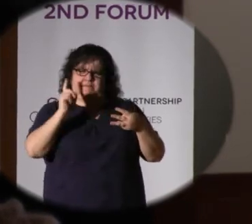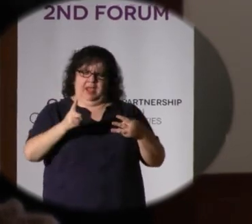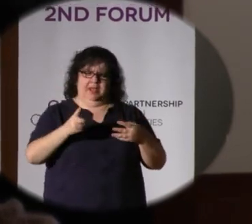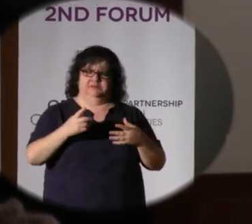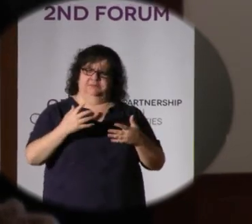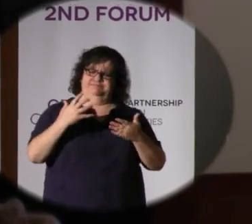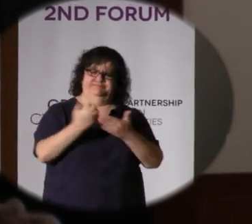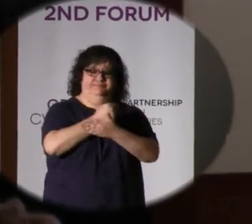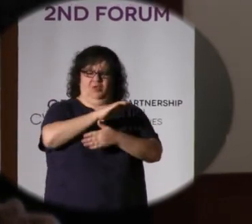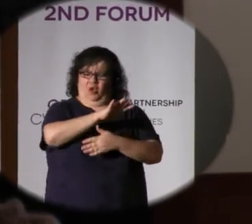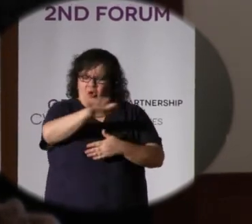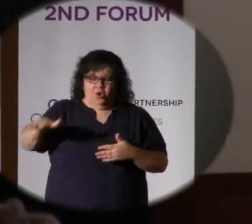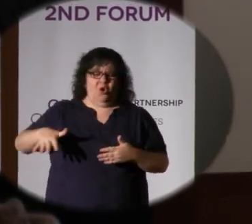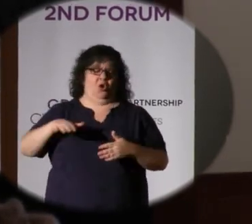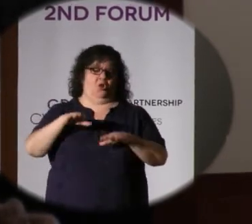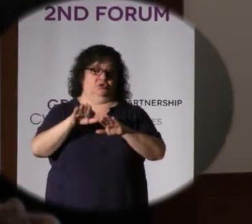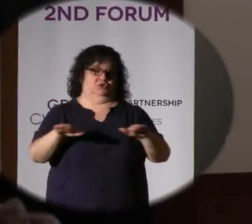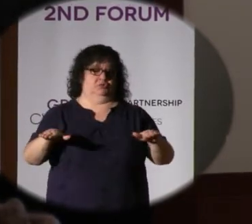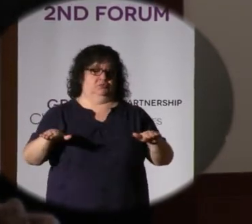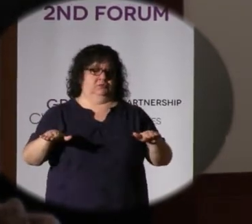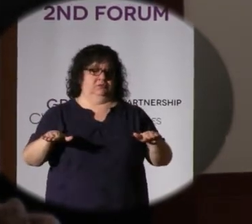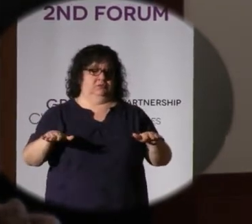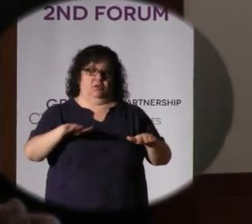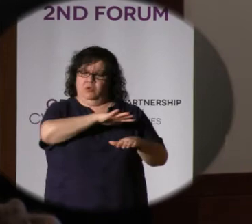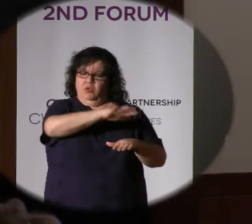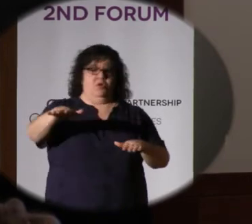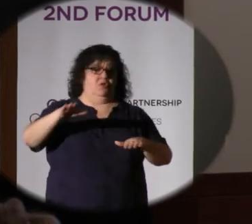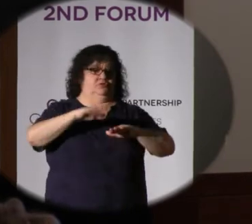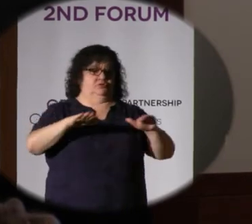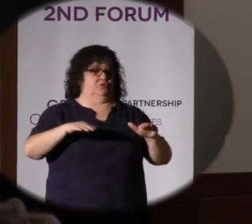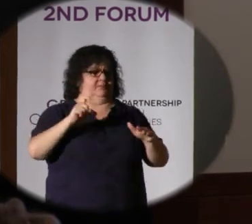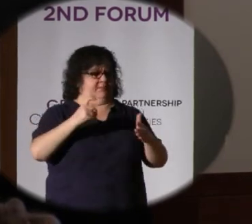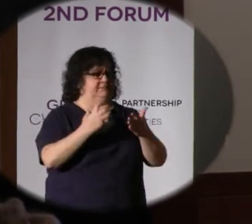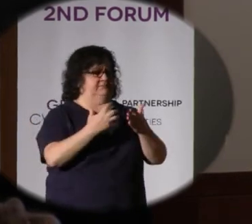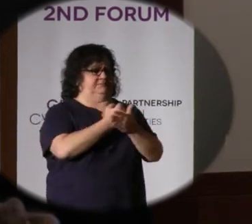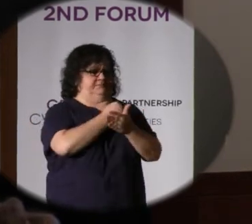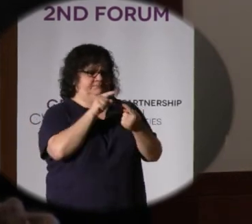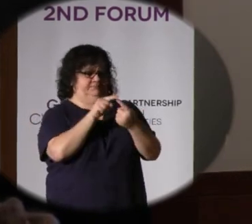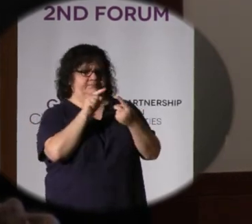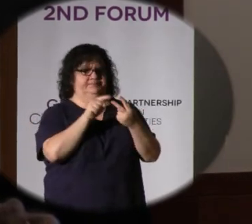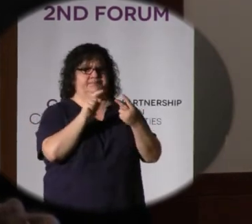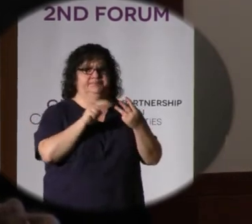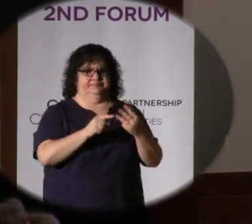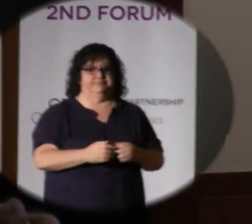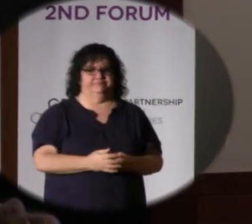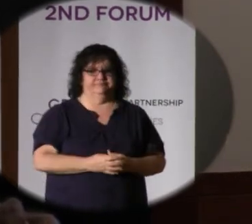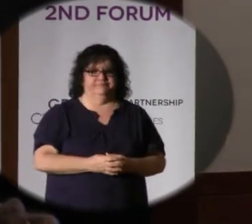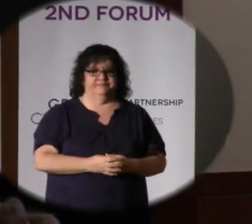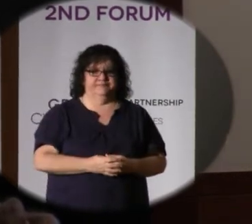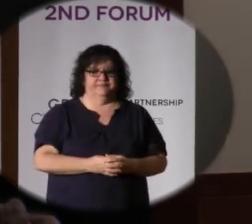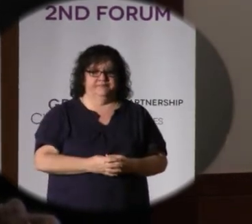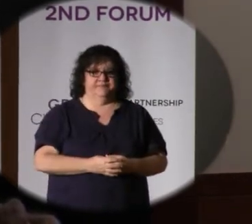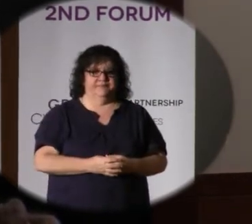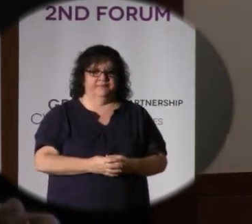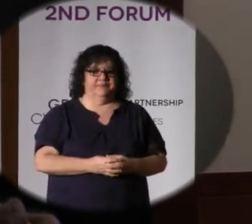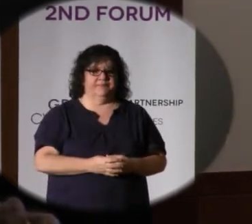Social protection systems need to pay particular attention to the specific needs of children with